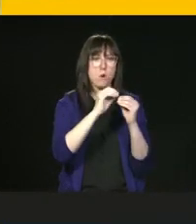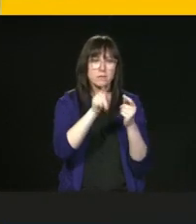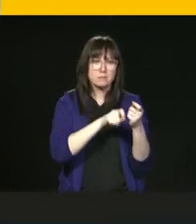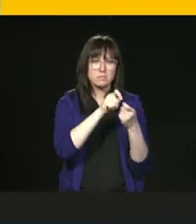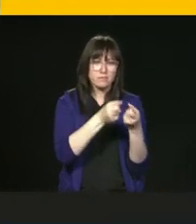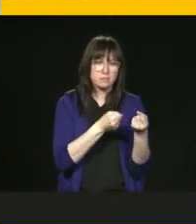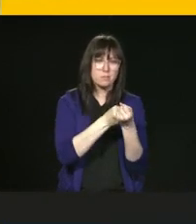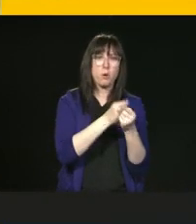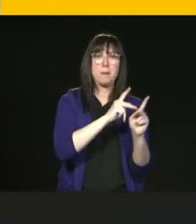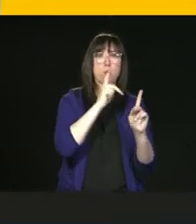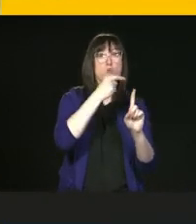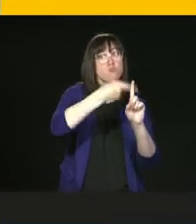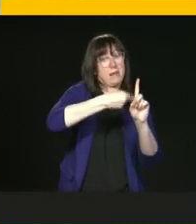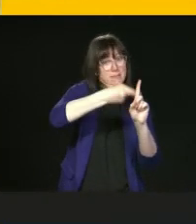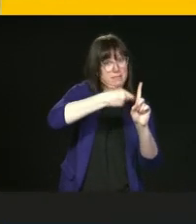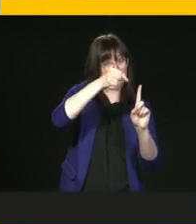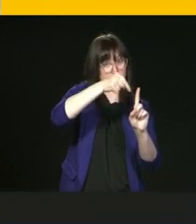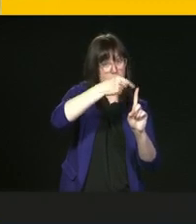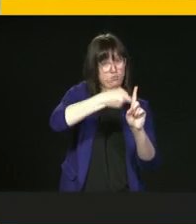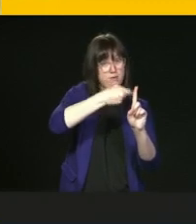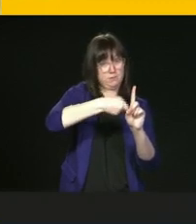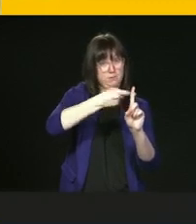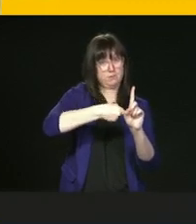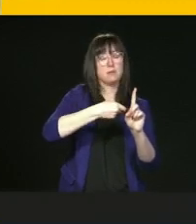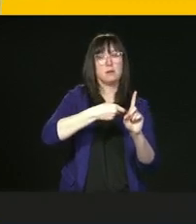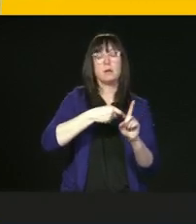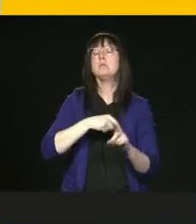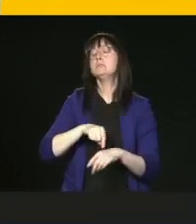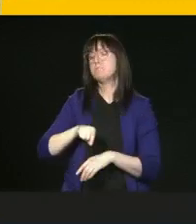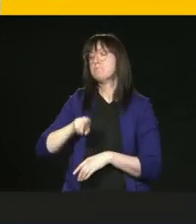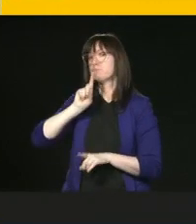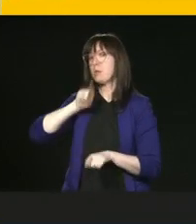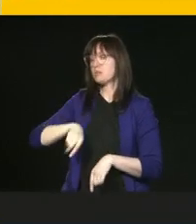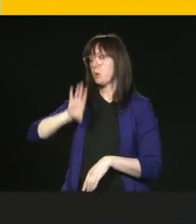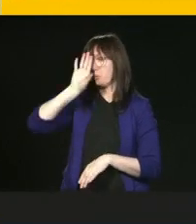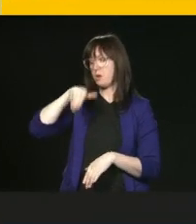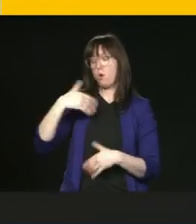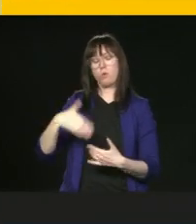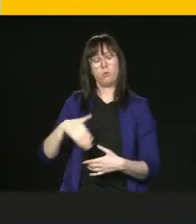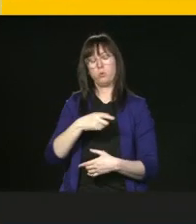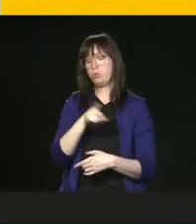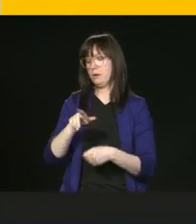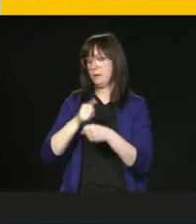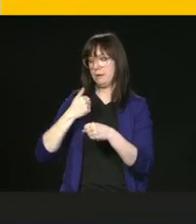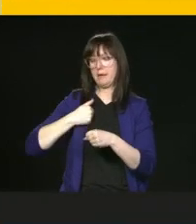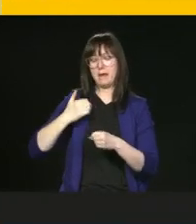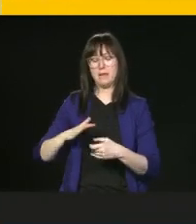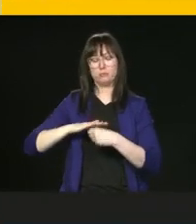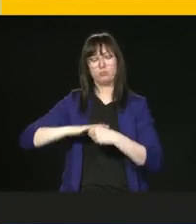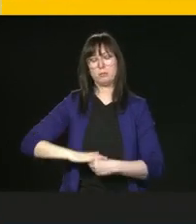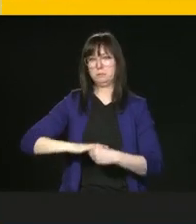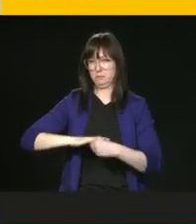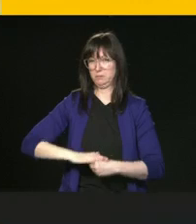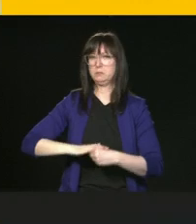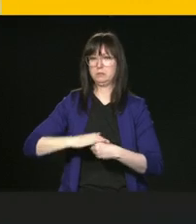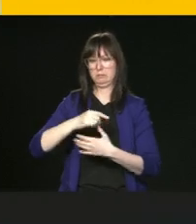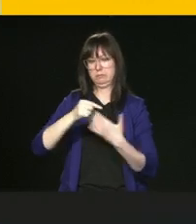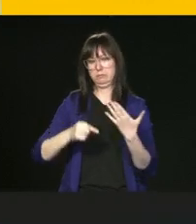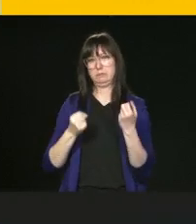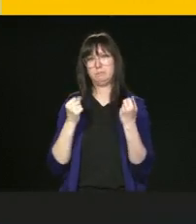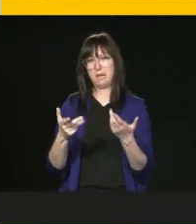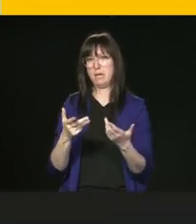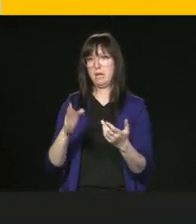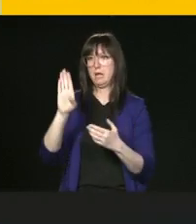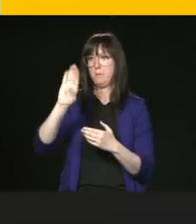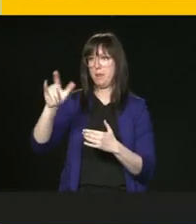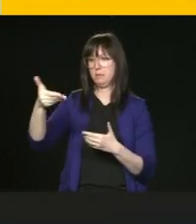specifically help renters? Yeah, we know that there are significant pressures on Canadians right across the country who are facing bills